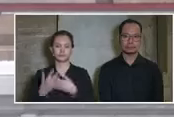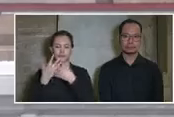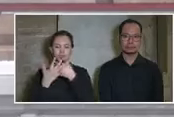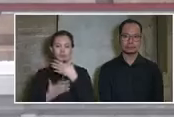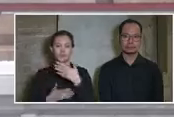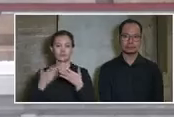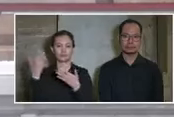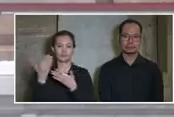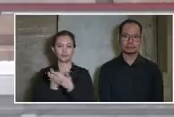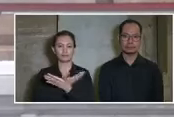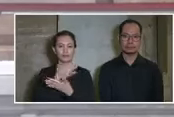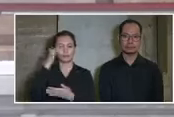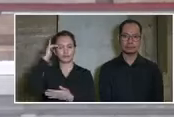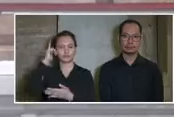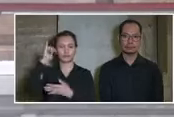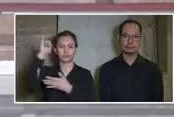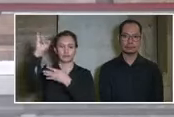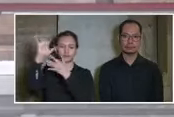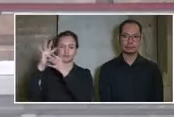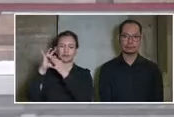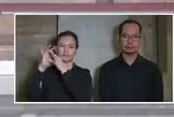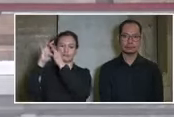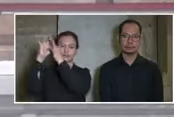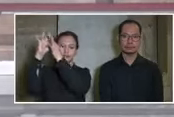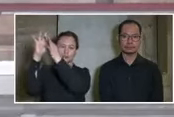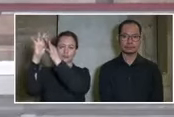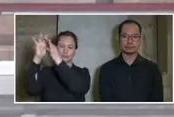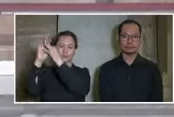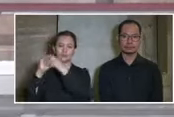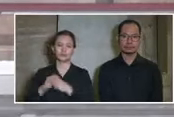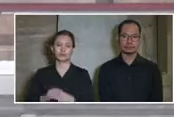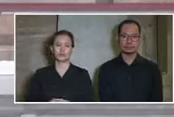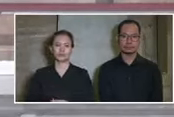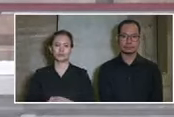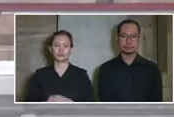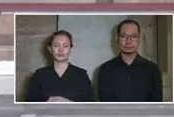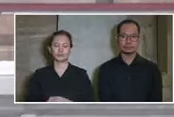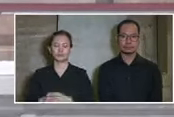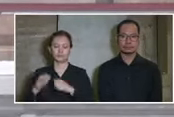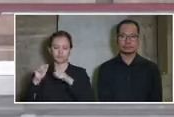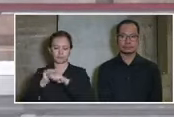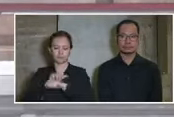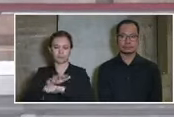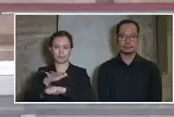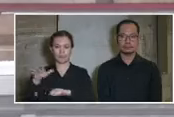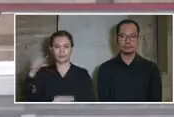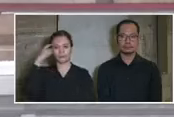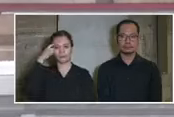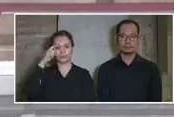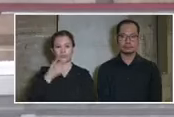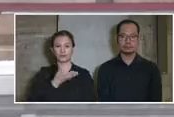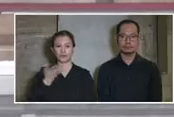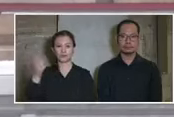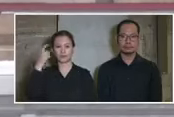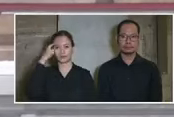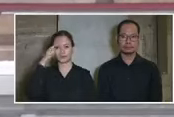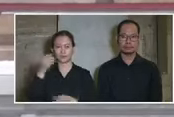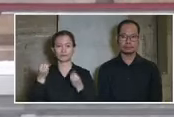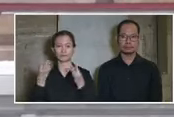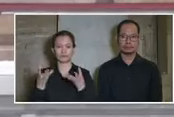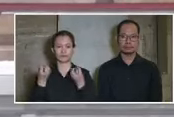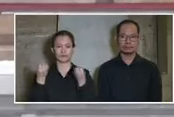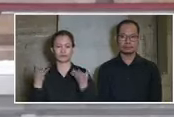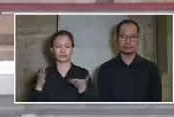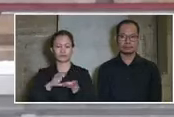the blood of the new and eternal covenant, which will be poured out for you and for many for